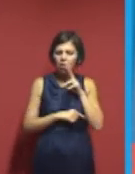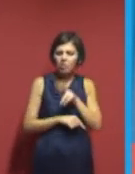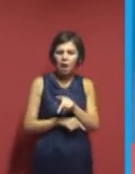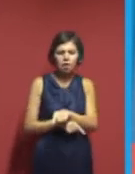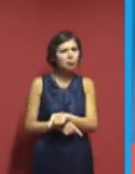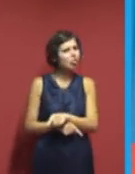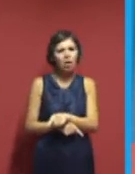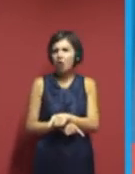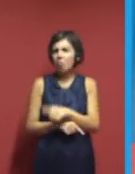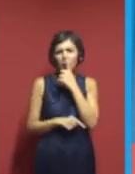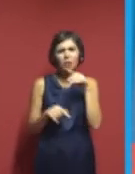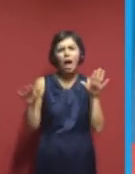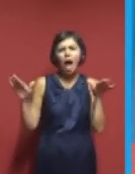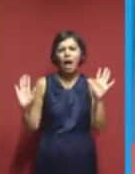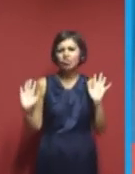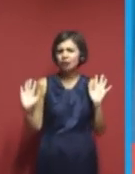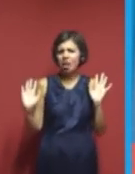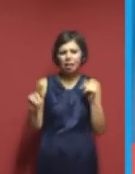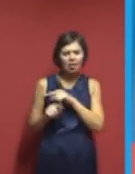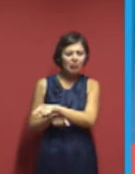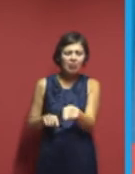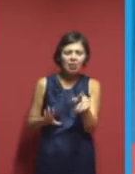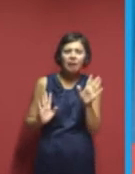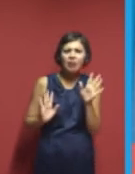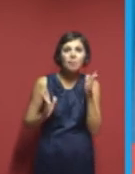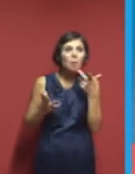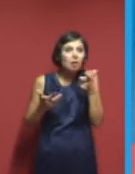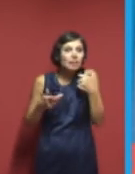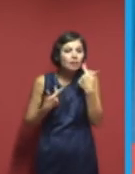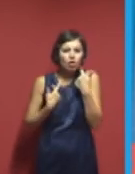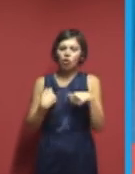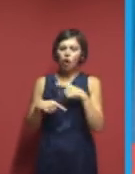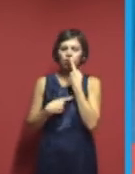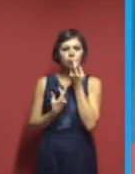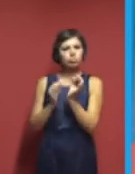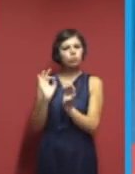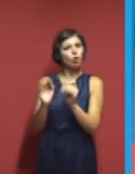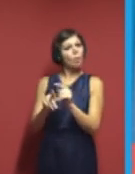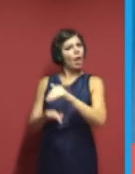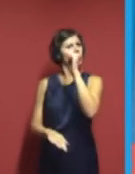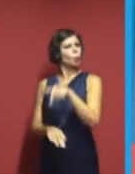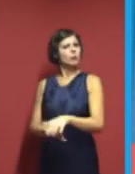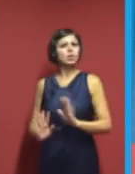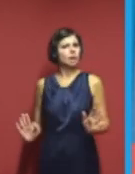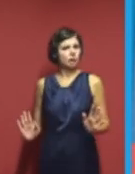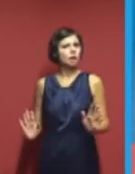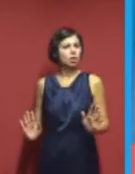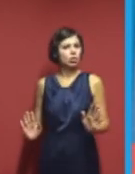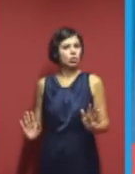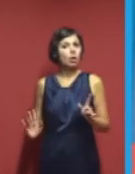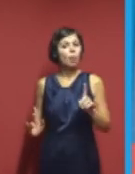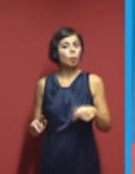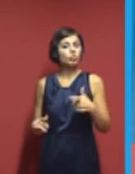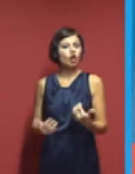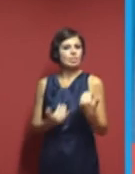in the presence of seriously dangerous tools, so they know if they goof off, they could hurt themselves. Something that I'm really proud of is that